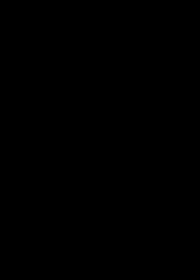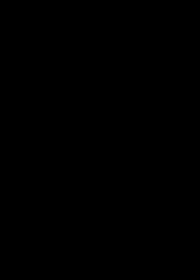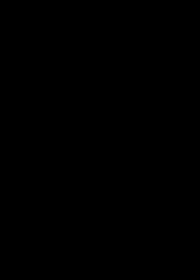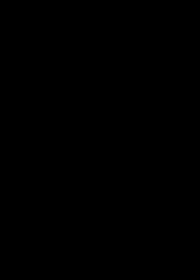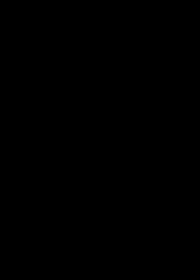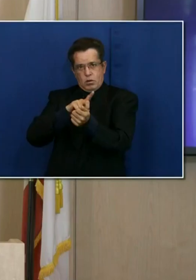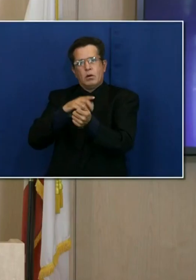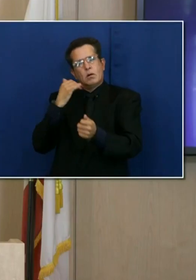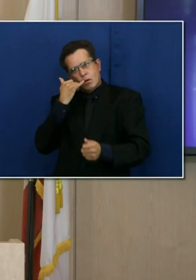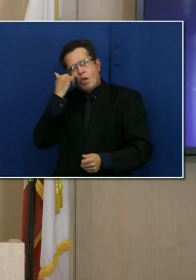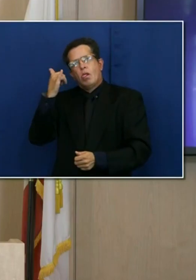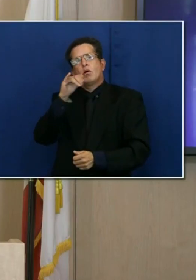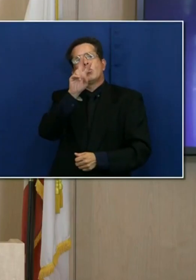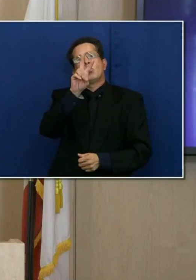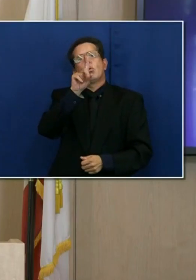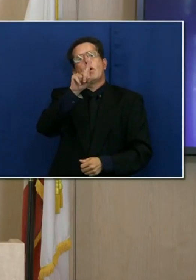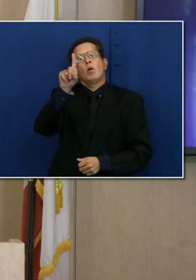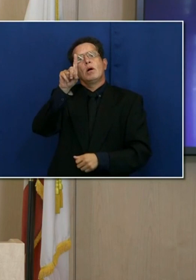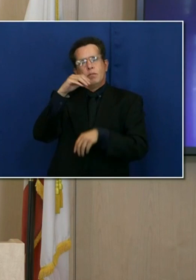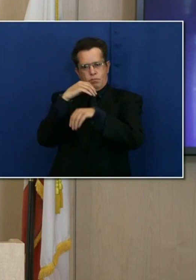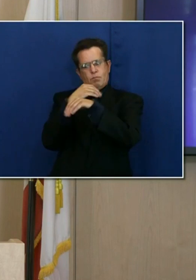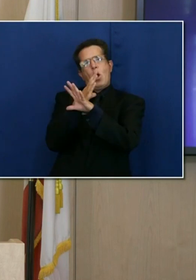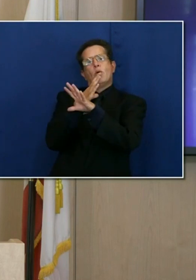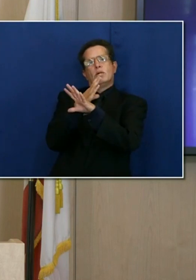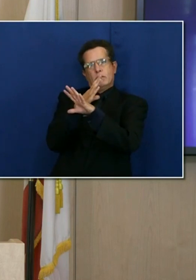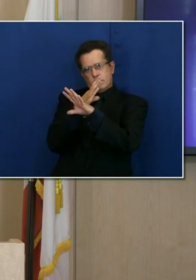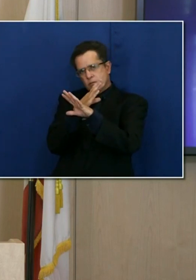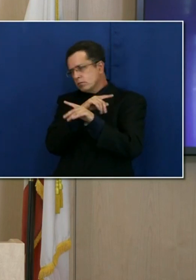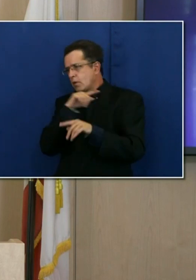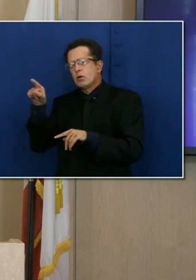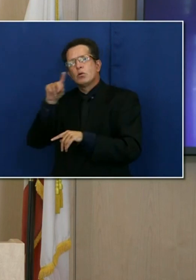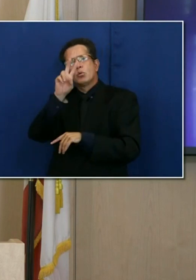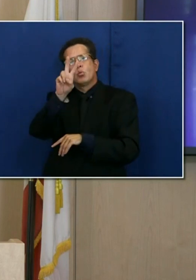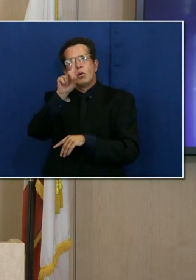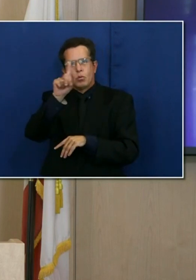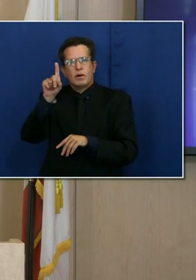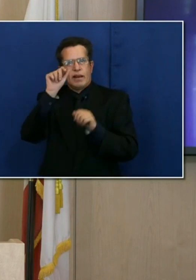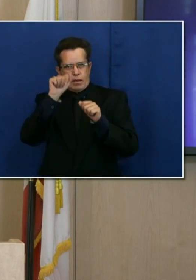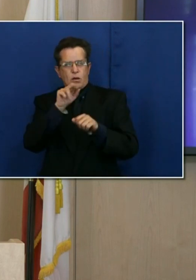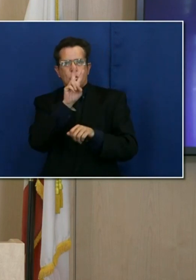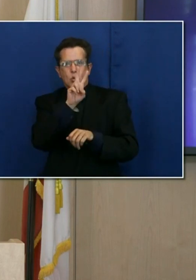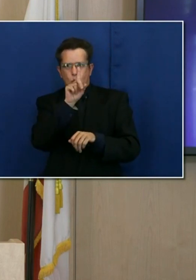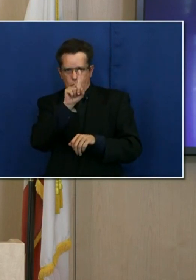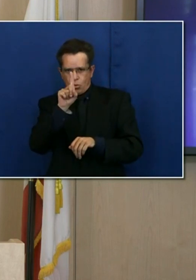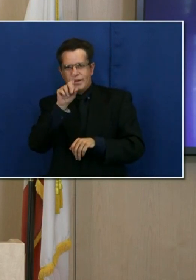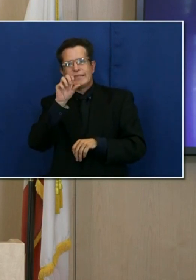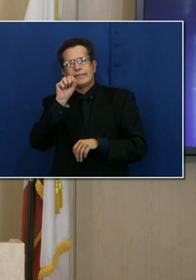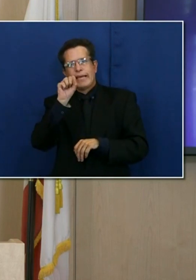just 211, or even better yet, visit their website at